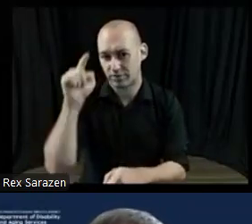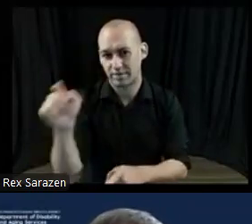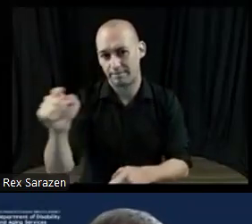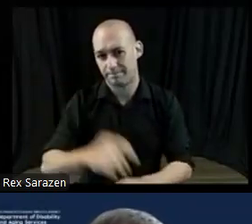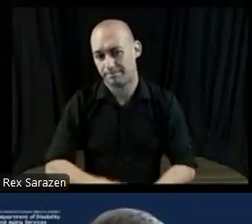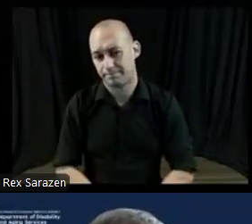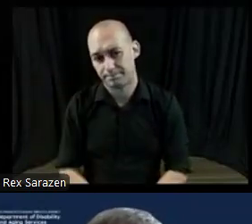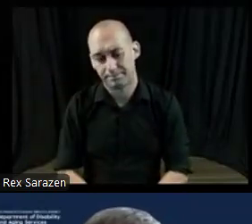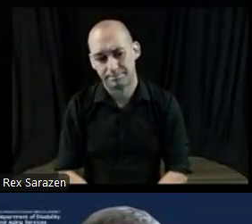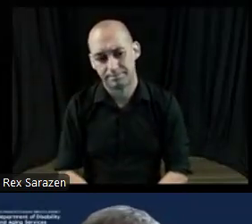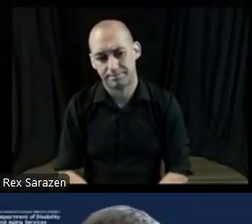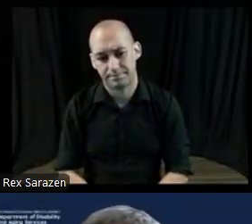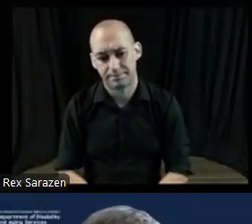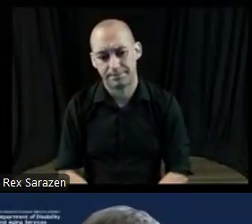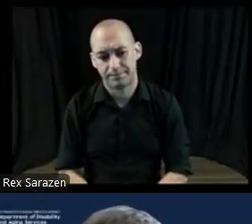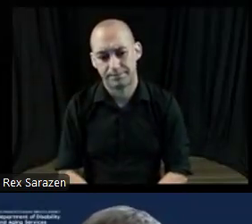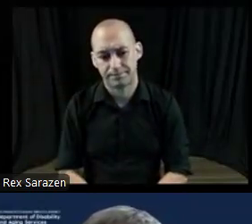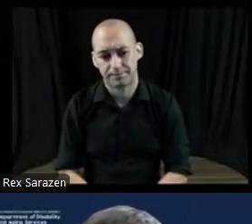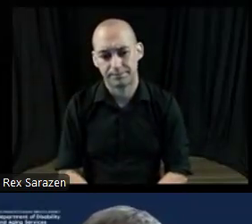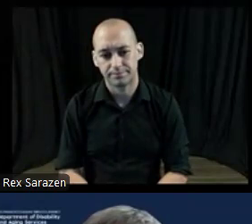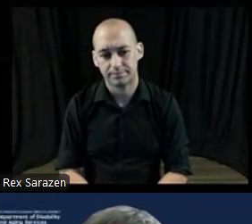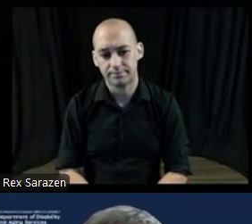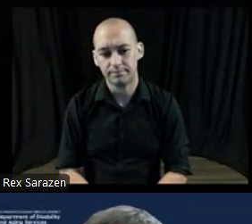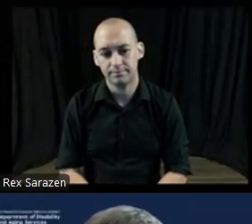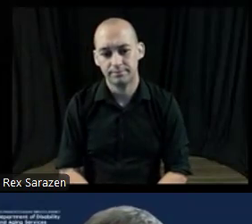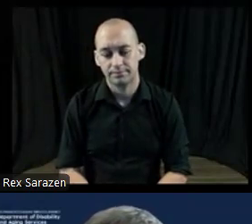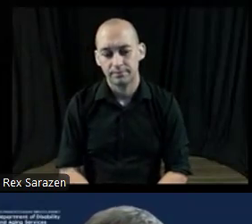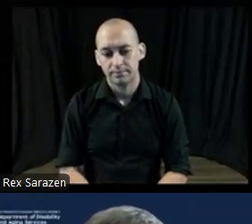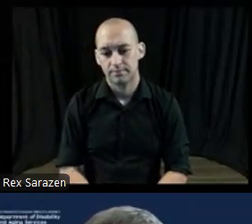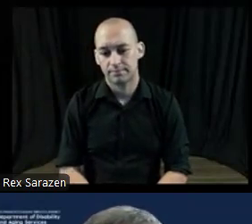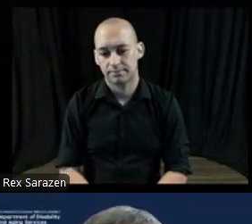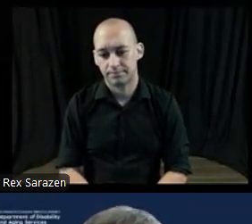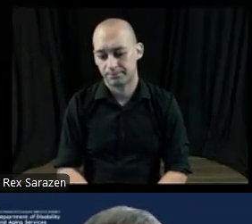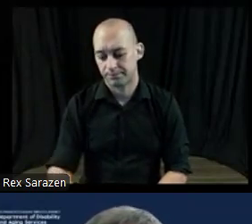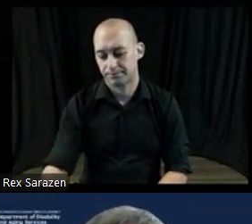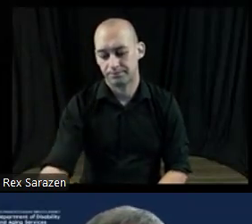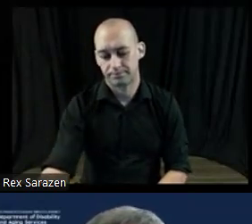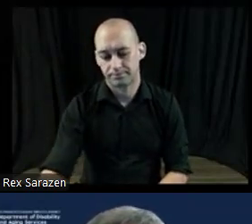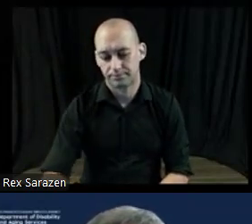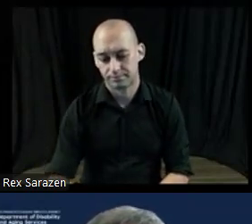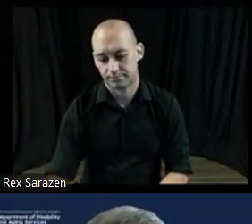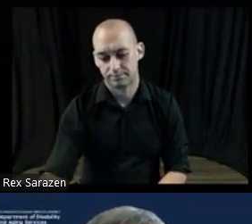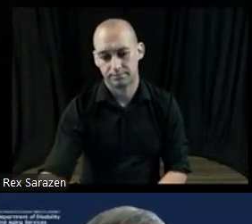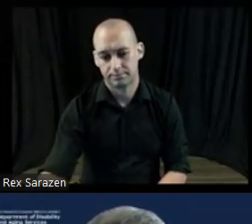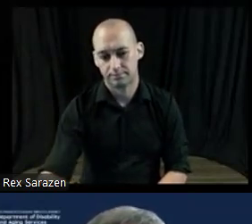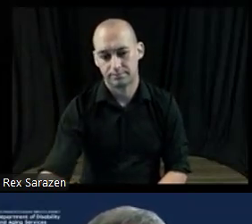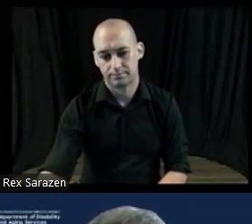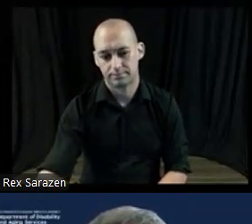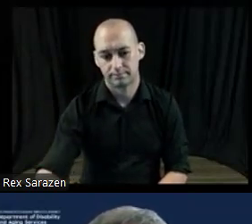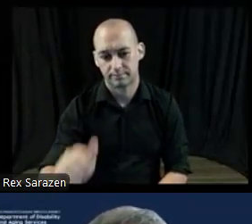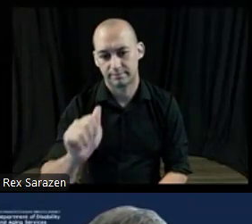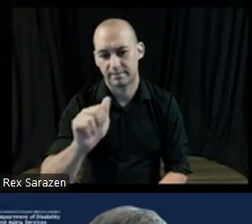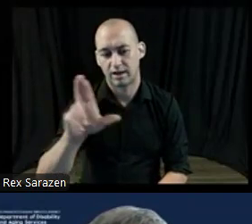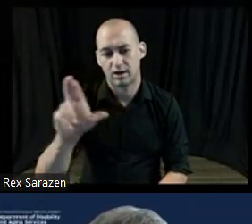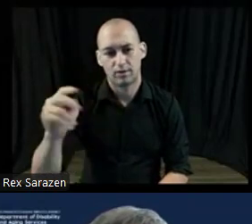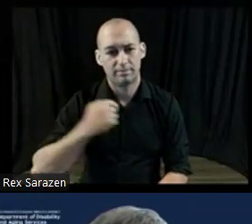Yeah, thank you so much. Hi, everybody. Erin Carruthers from the State Council on Developmental Disabilities. And hi, Erin. My apologies. I don't want